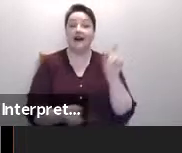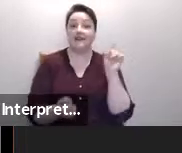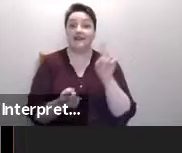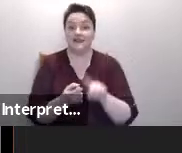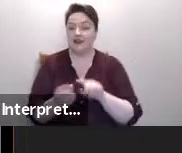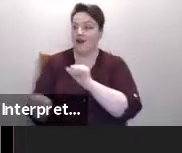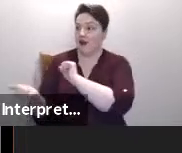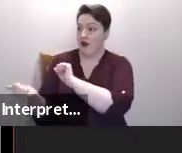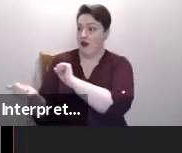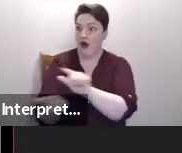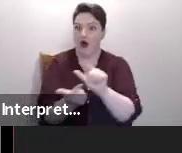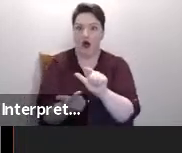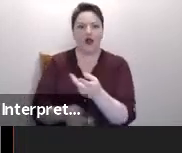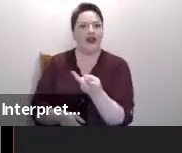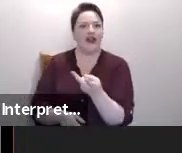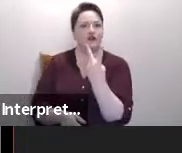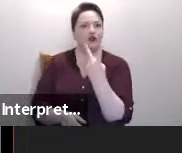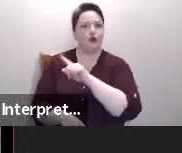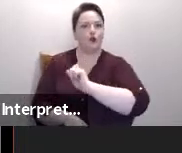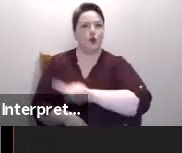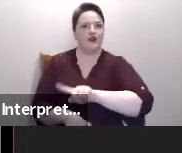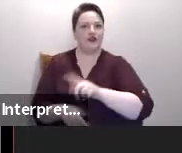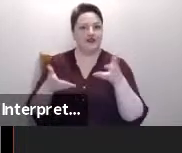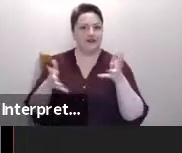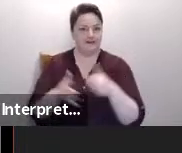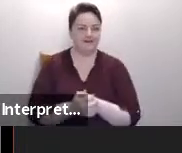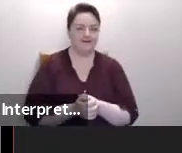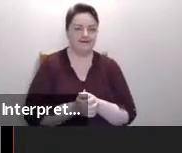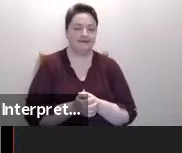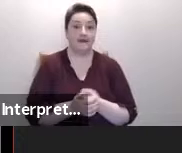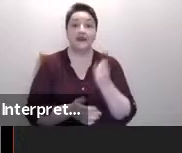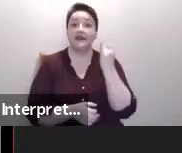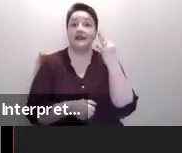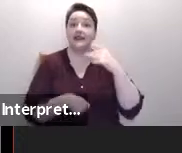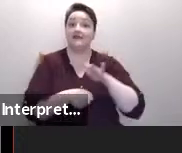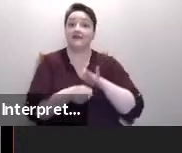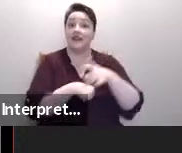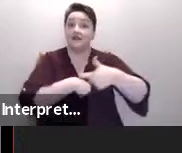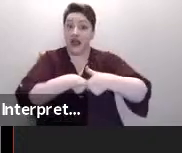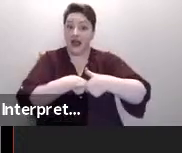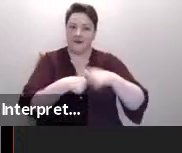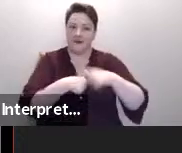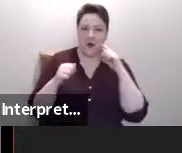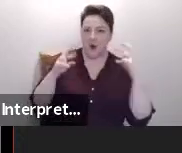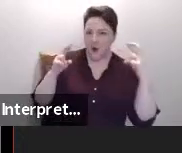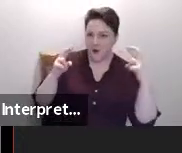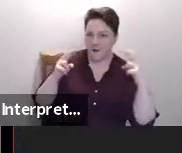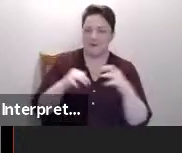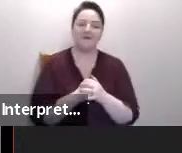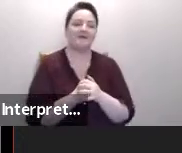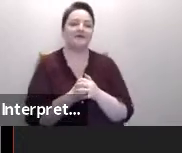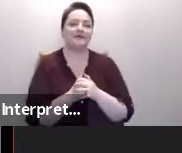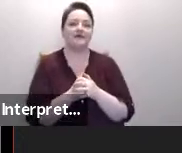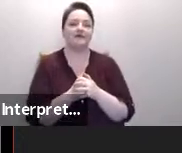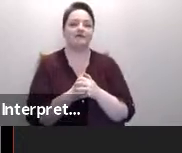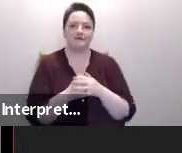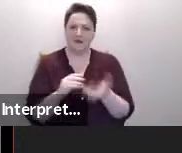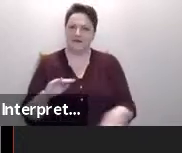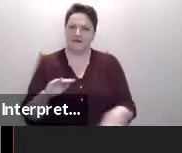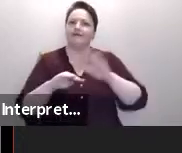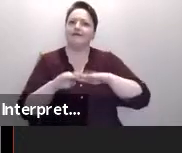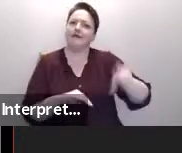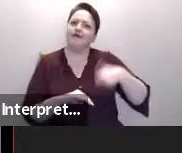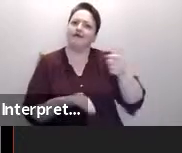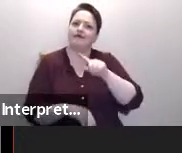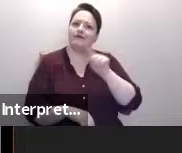have asked two in total. If time allows, and we're hoping that it does, they have additional questions on